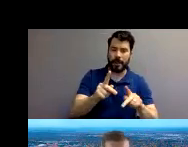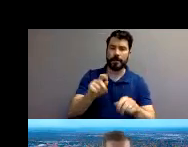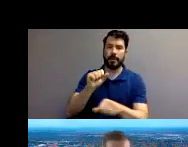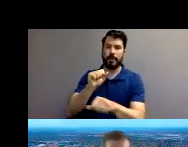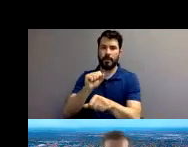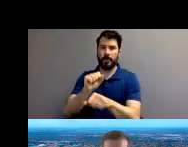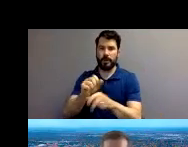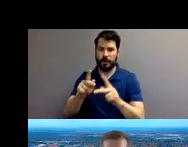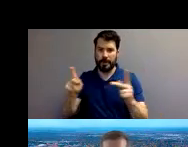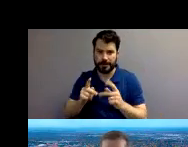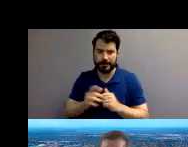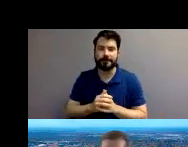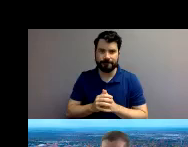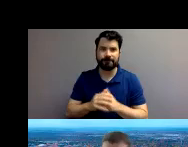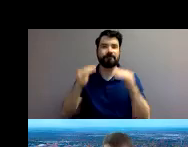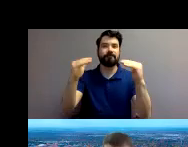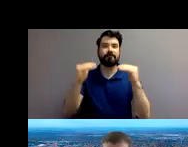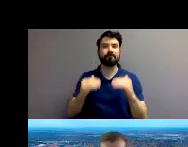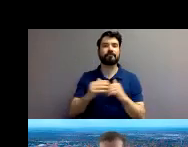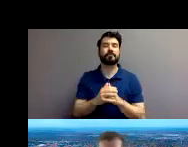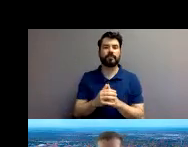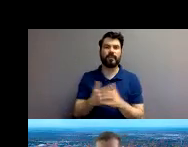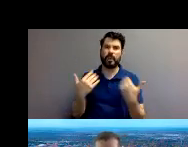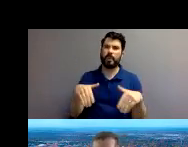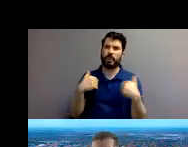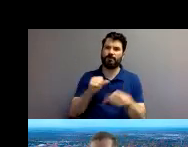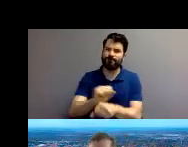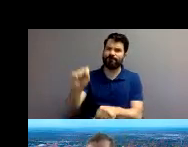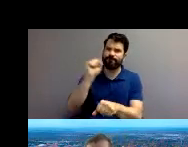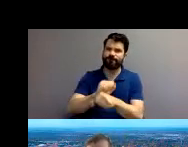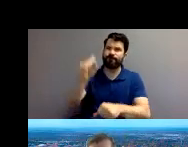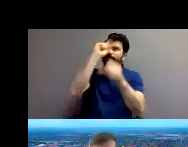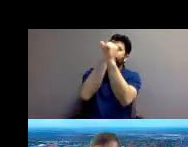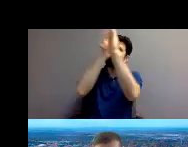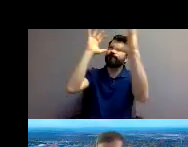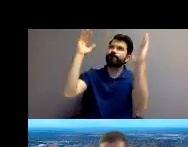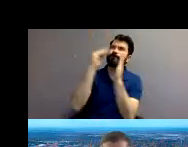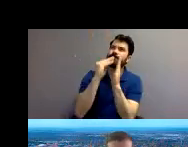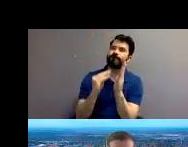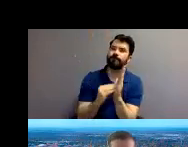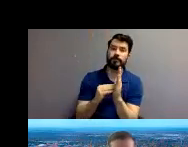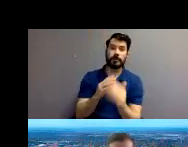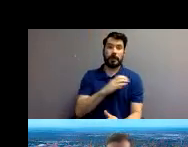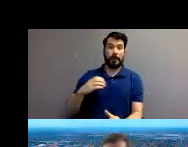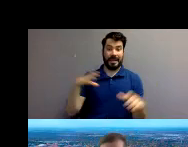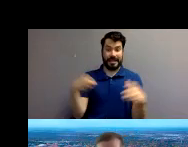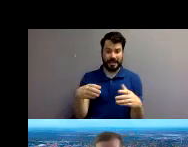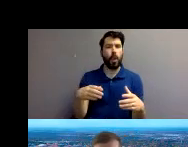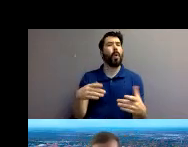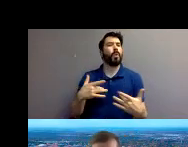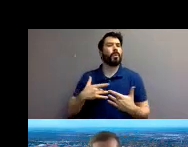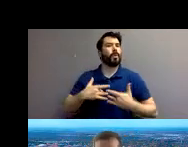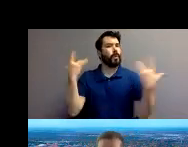slide. We've been working hard to craft this vision for the future, and our committee is very excited to share our progress